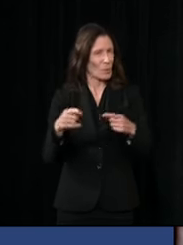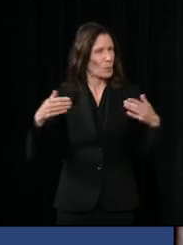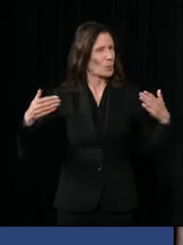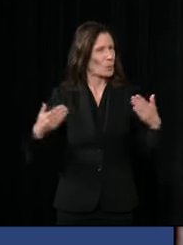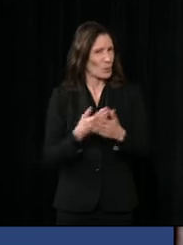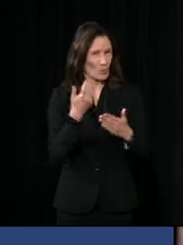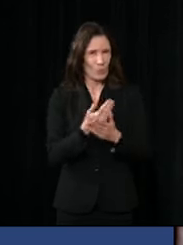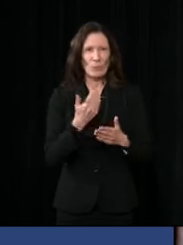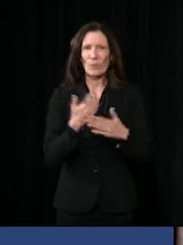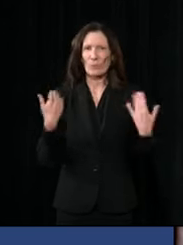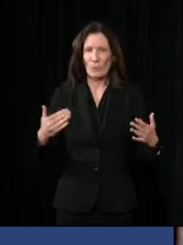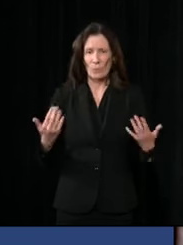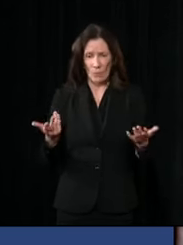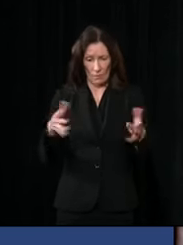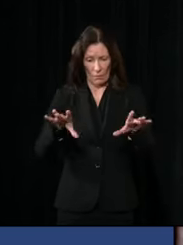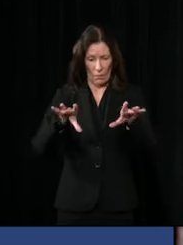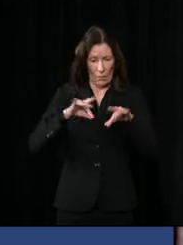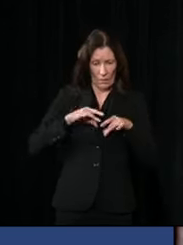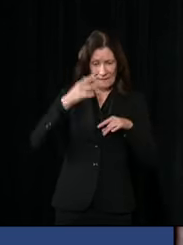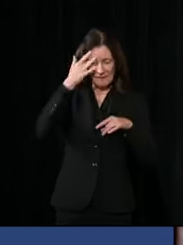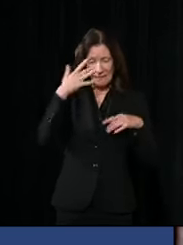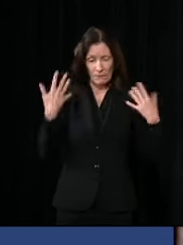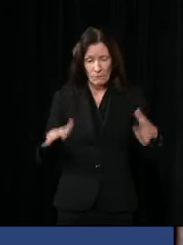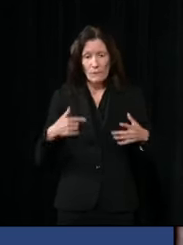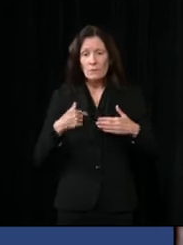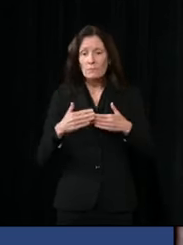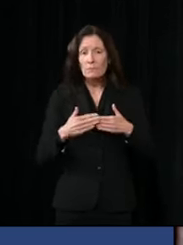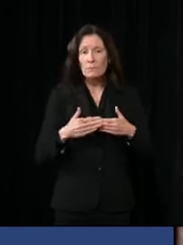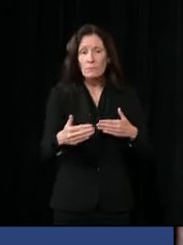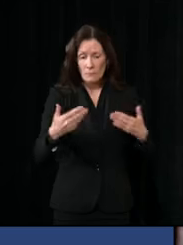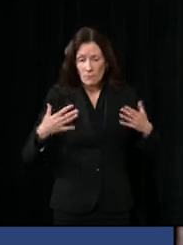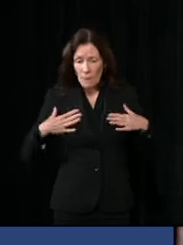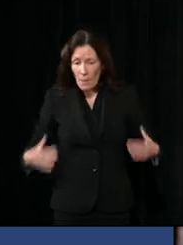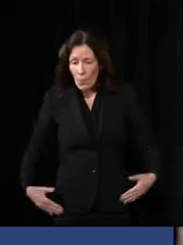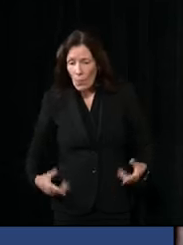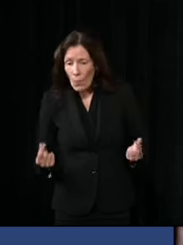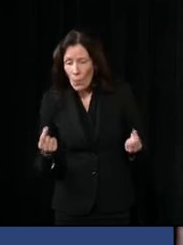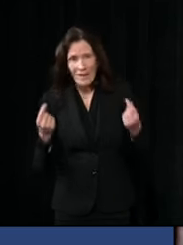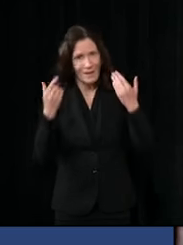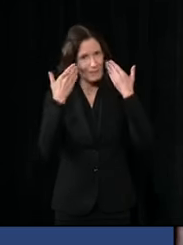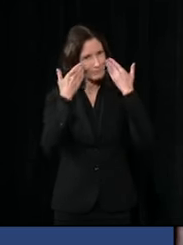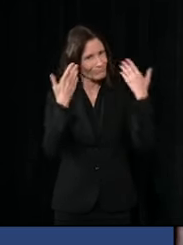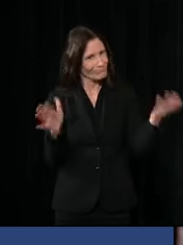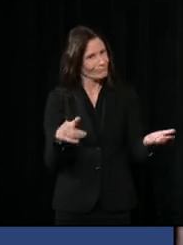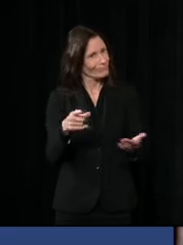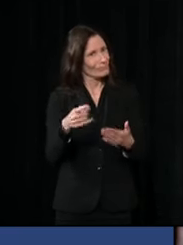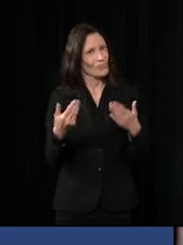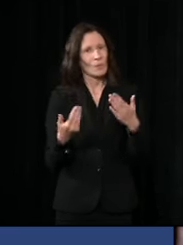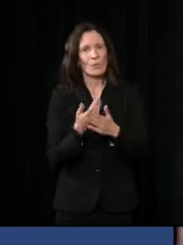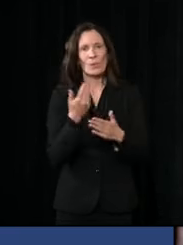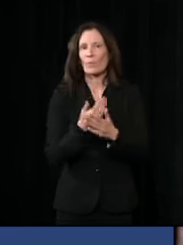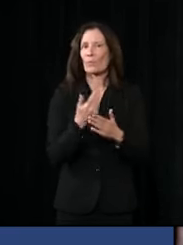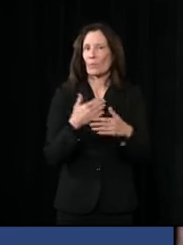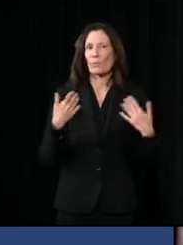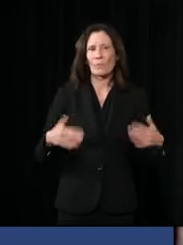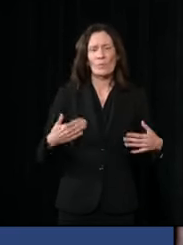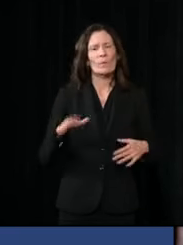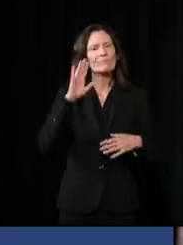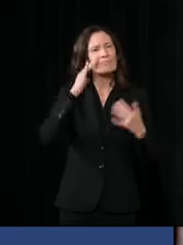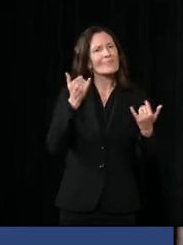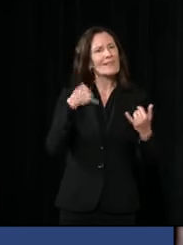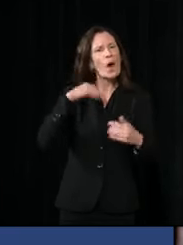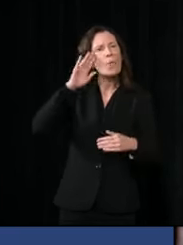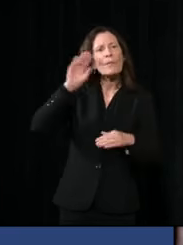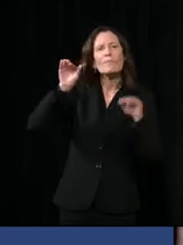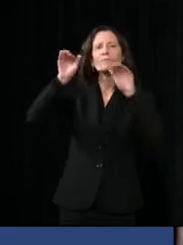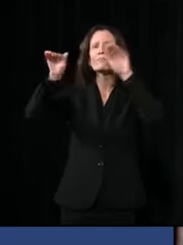have. We should change the law to give Pennsylvanians the peace of mind of knowing that no matter what happens at the federal level, they will not